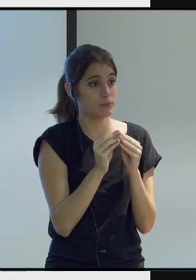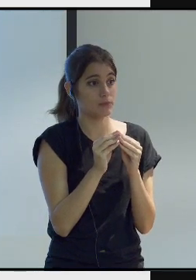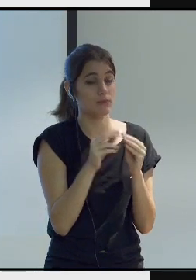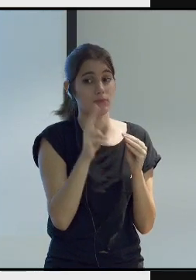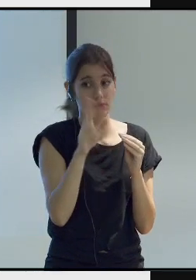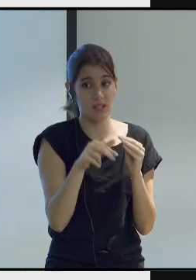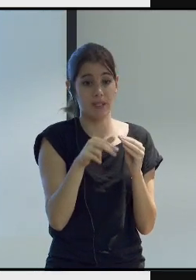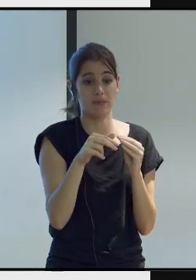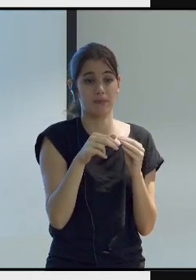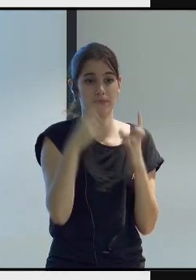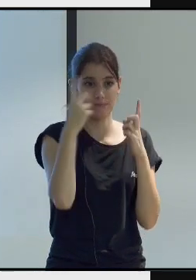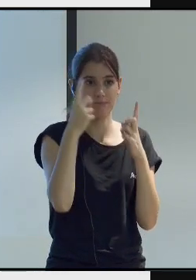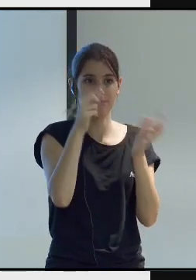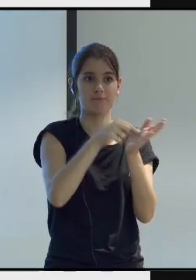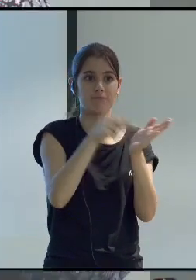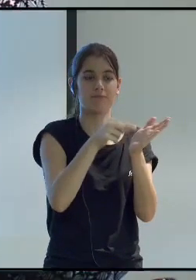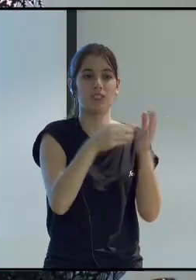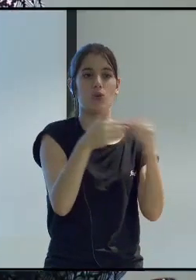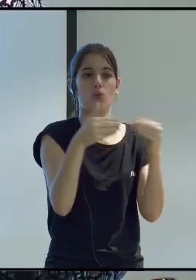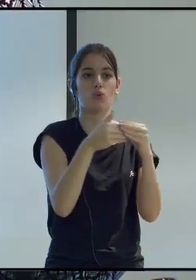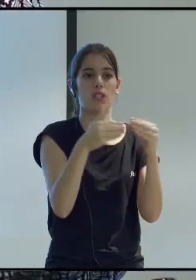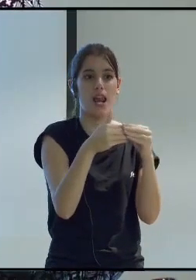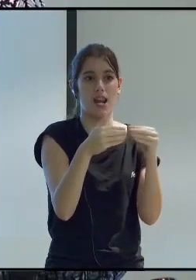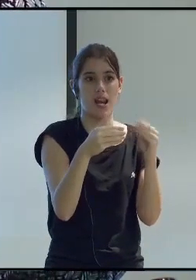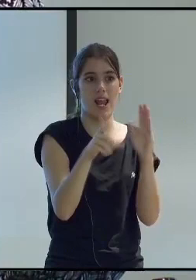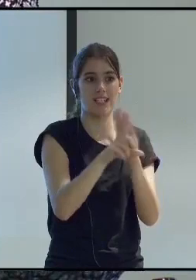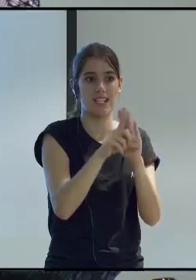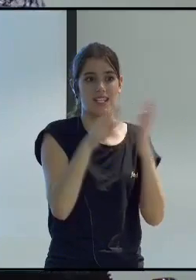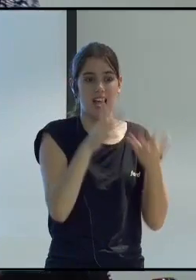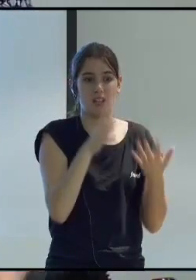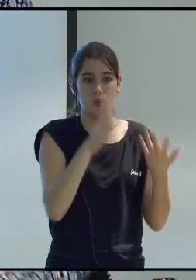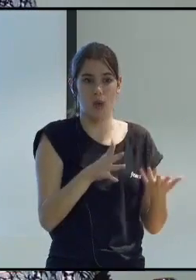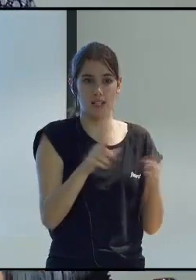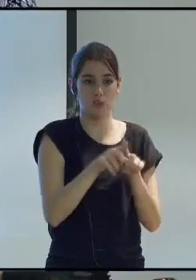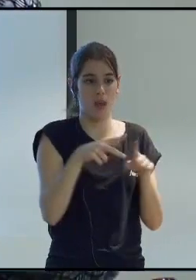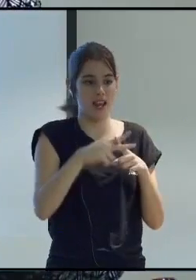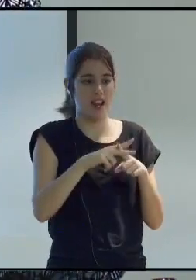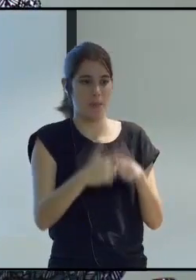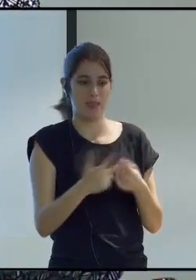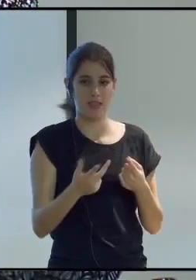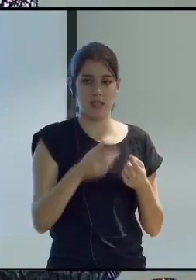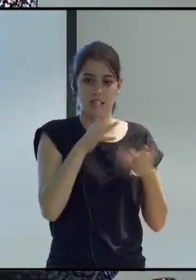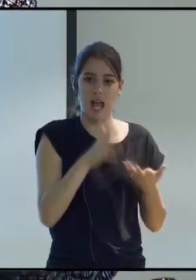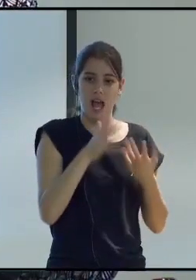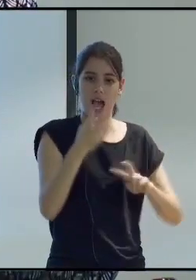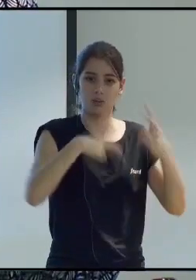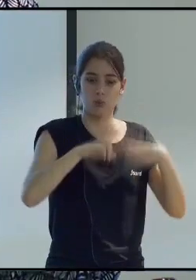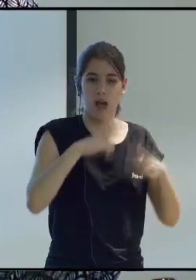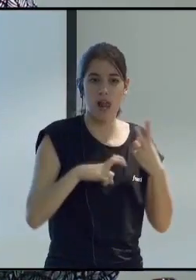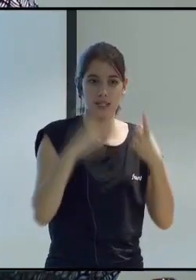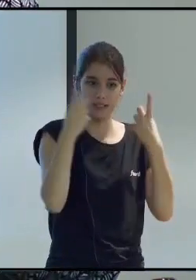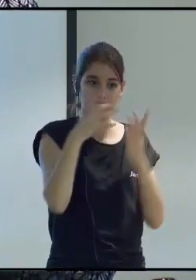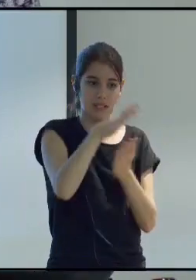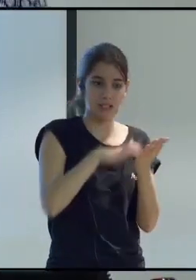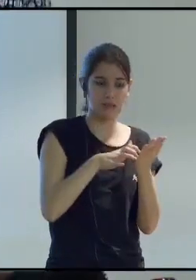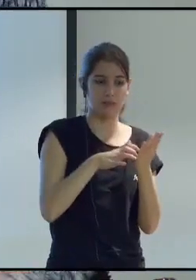all of this. We have also a lot of partnerships. I mentioned already the study that we have done, that you can see